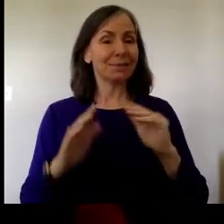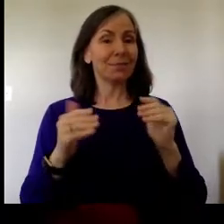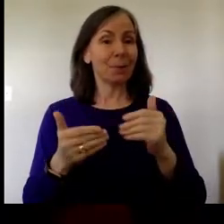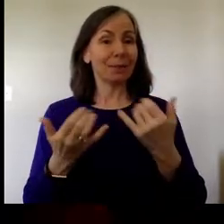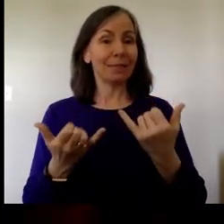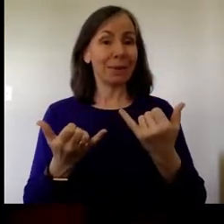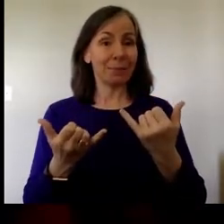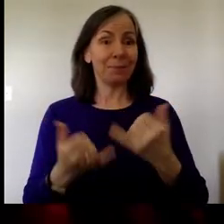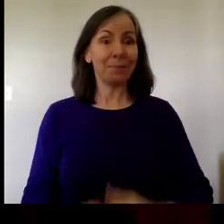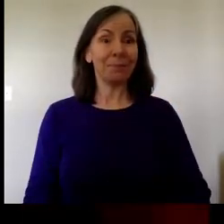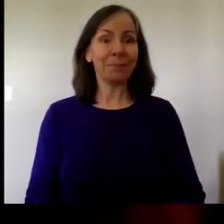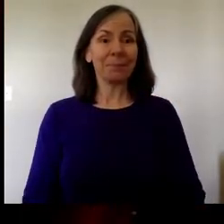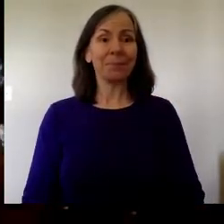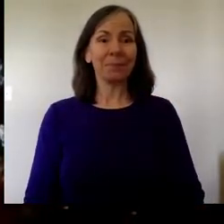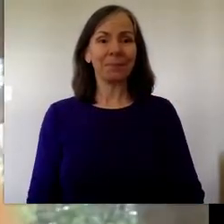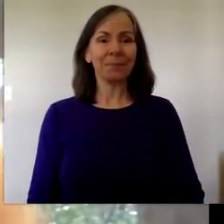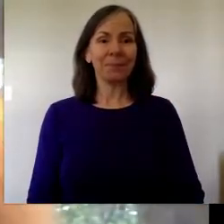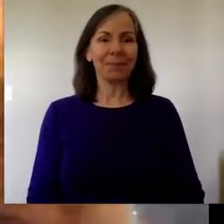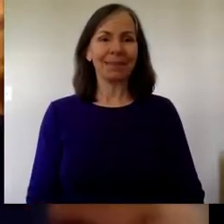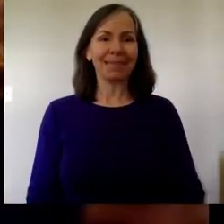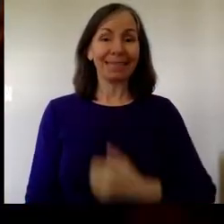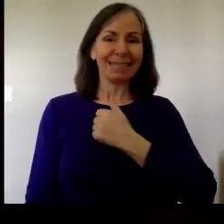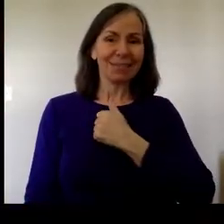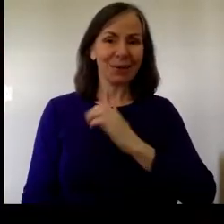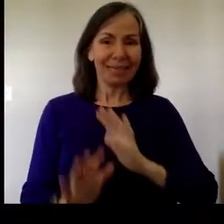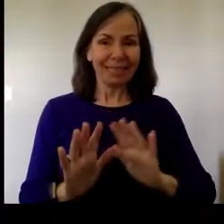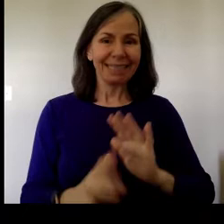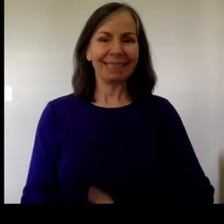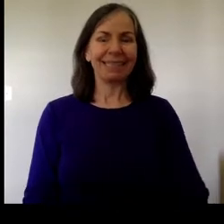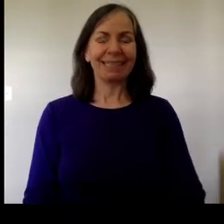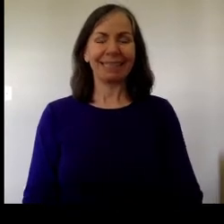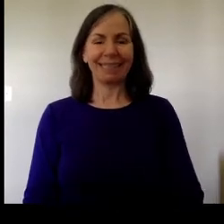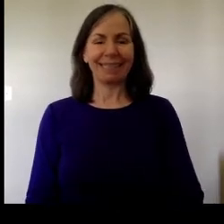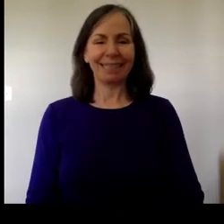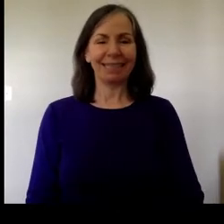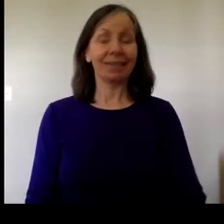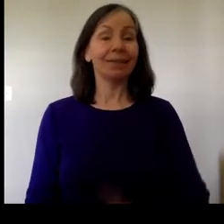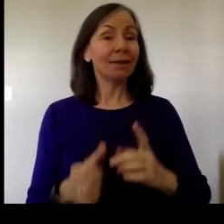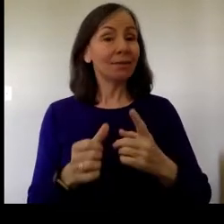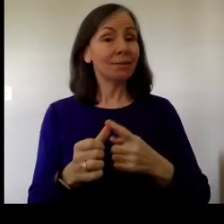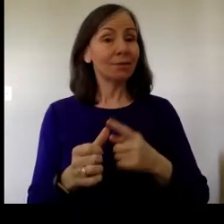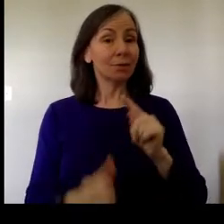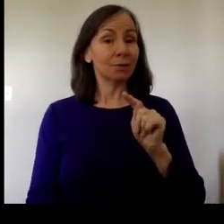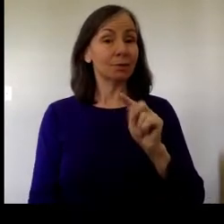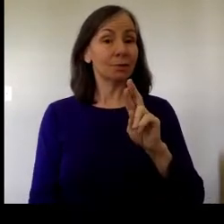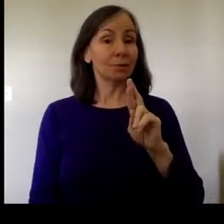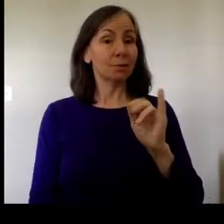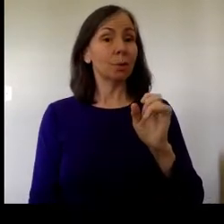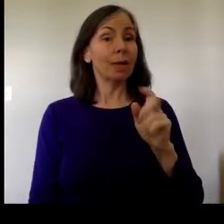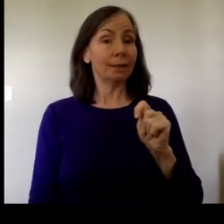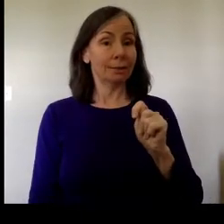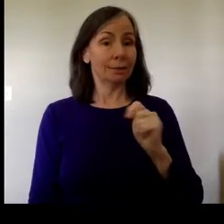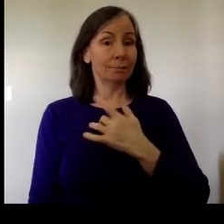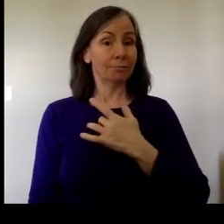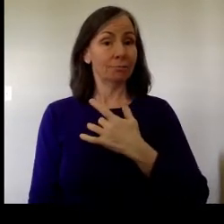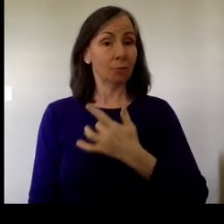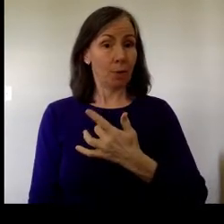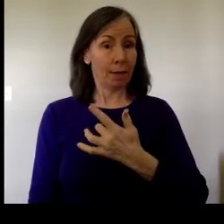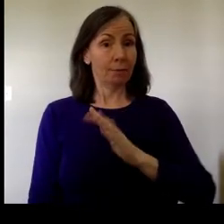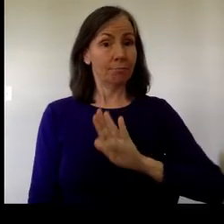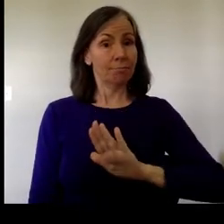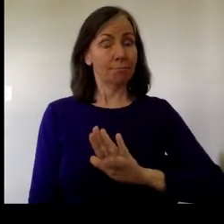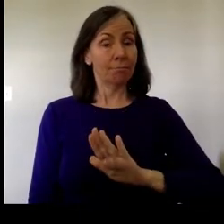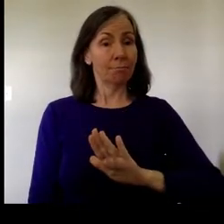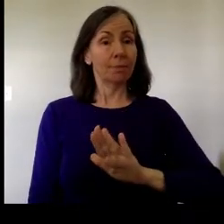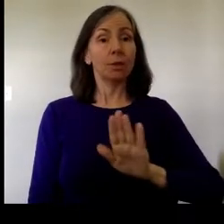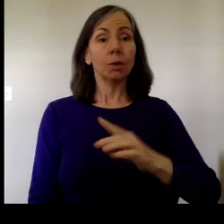Okay, sorry. The first trait is, can you roll your